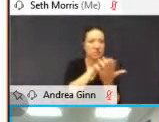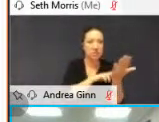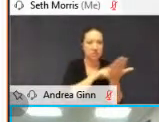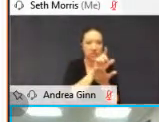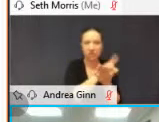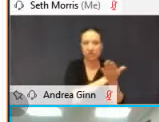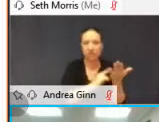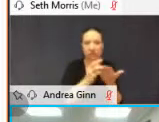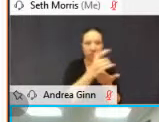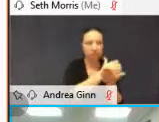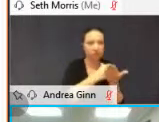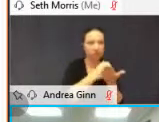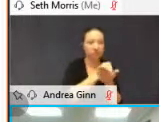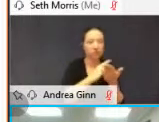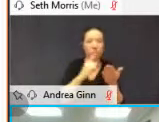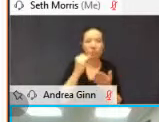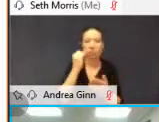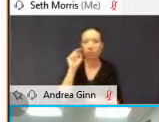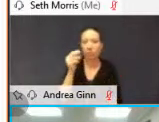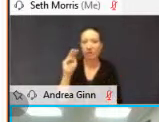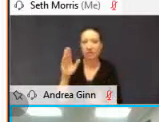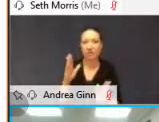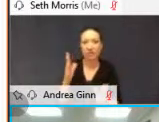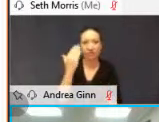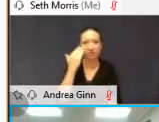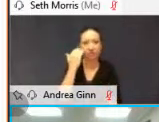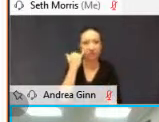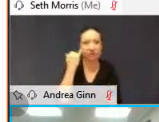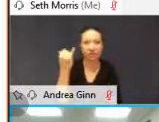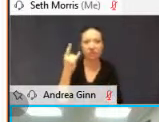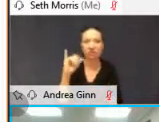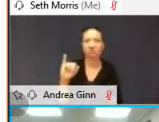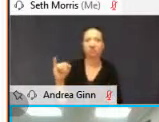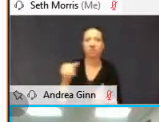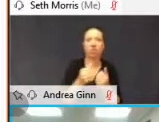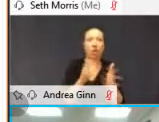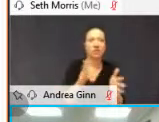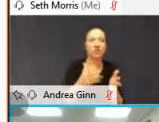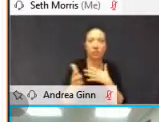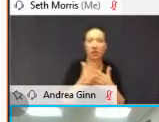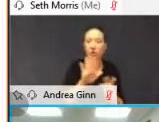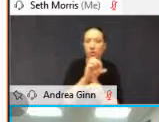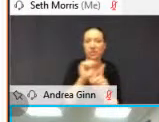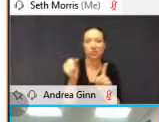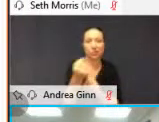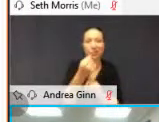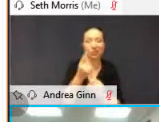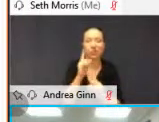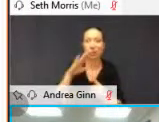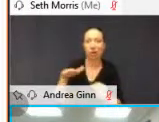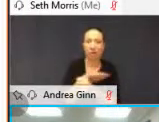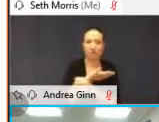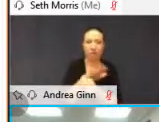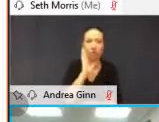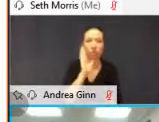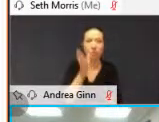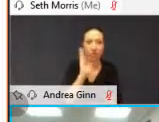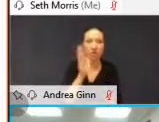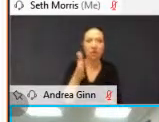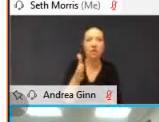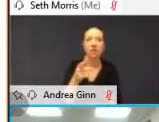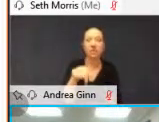coverage knew that no matter what your circumstances in New Mexico, you're covered. And this coordination, I would say, is